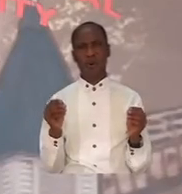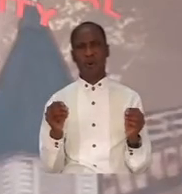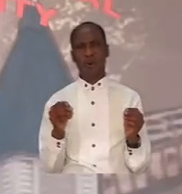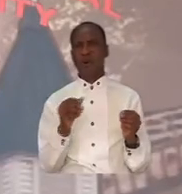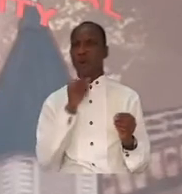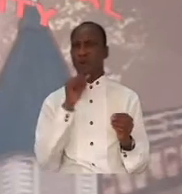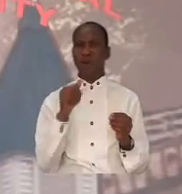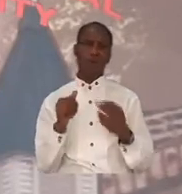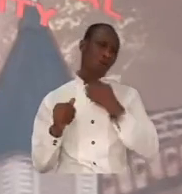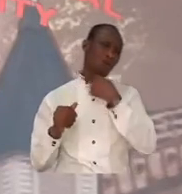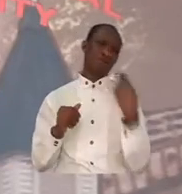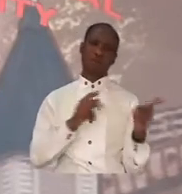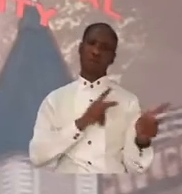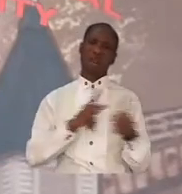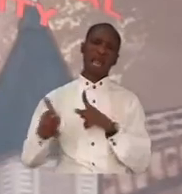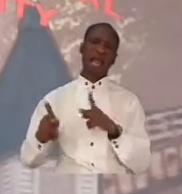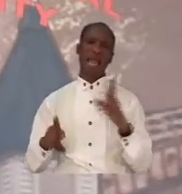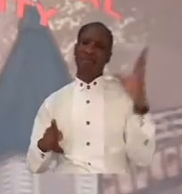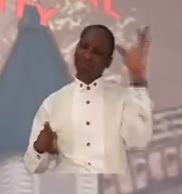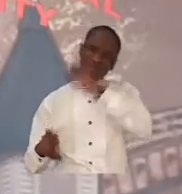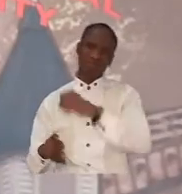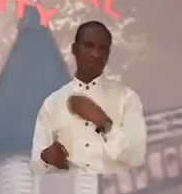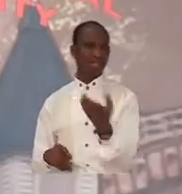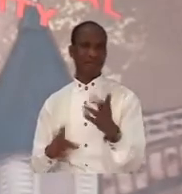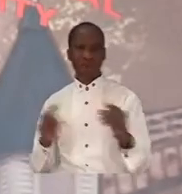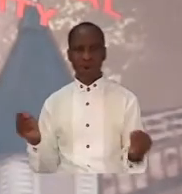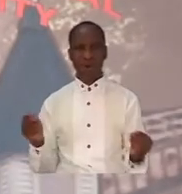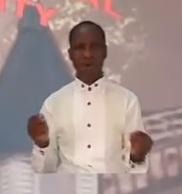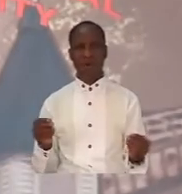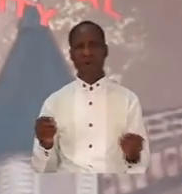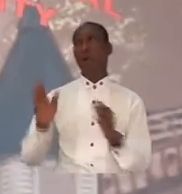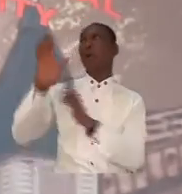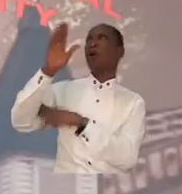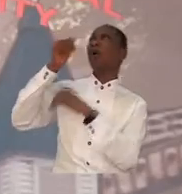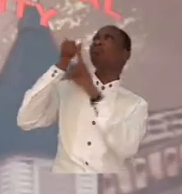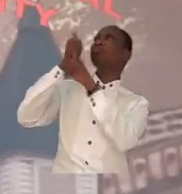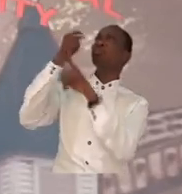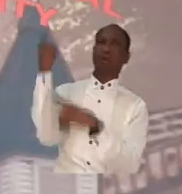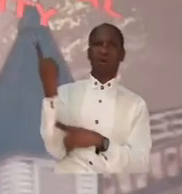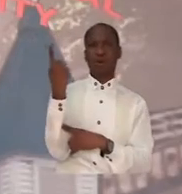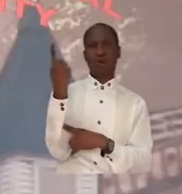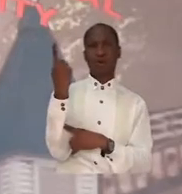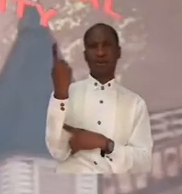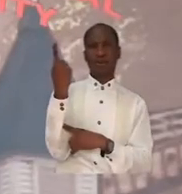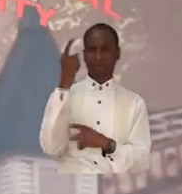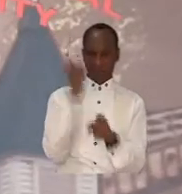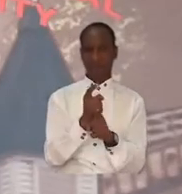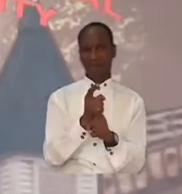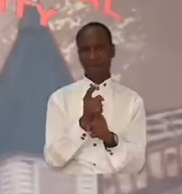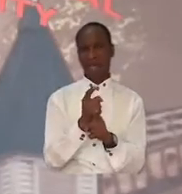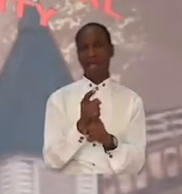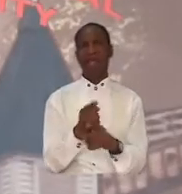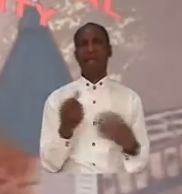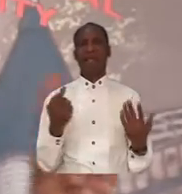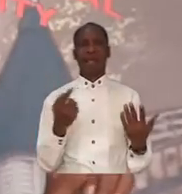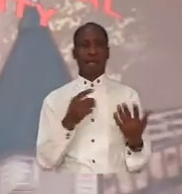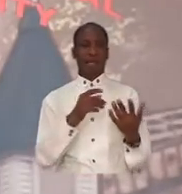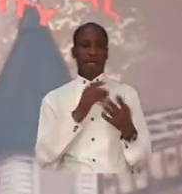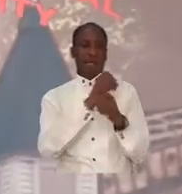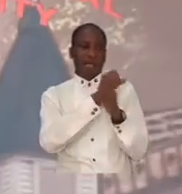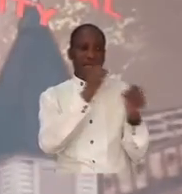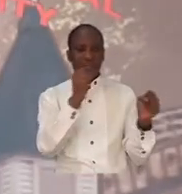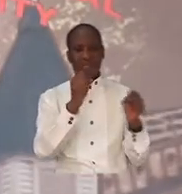enye ni asol no be hyehye nhyehye bi na mum de yankopon asem aka de yeshe nyina enkwadua